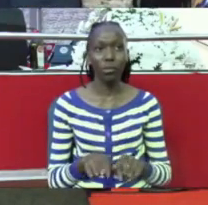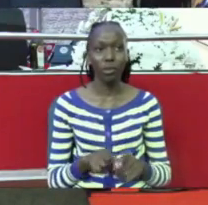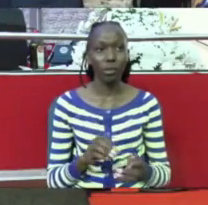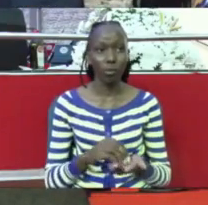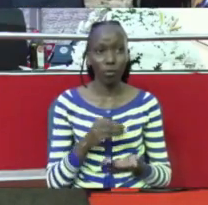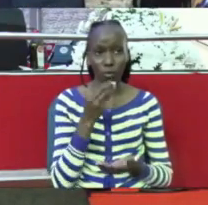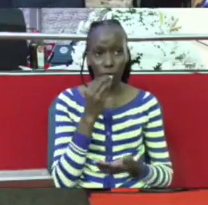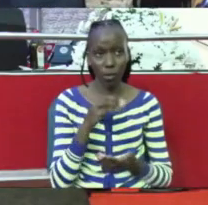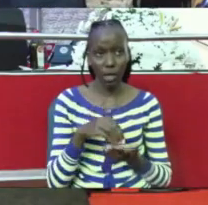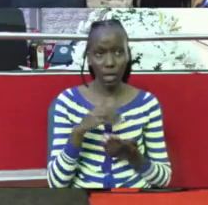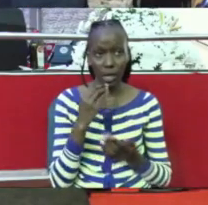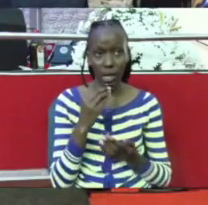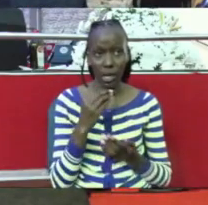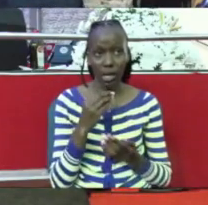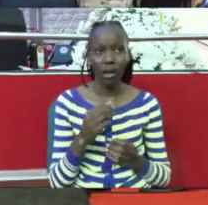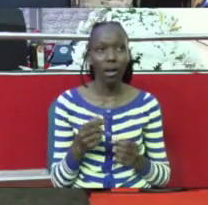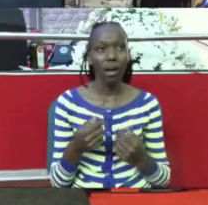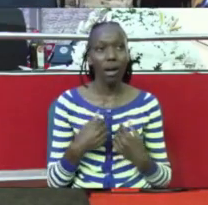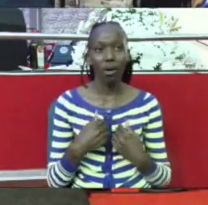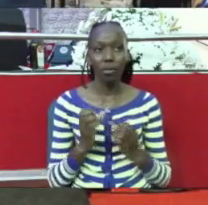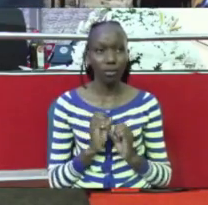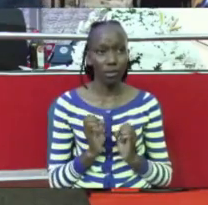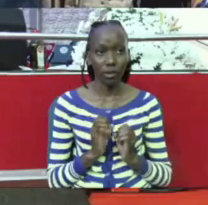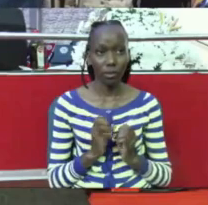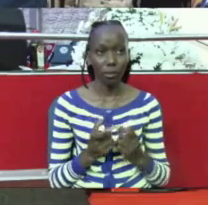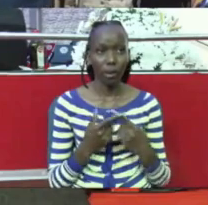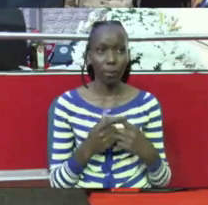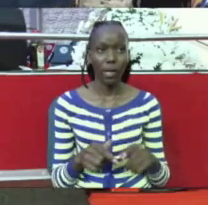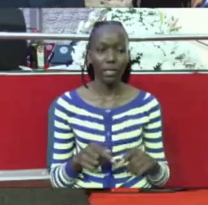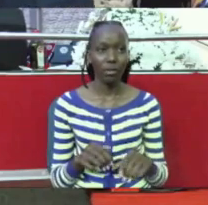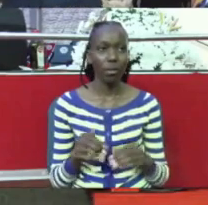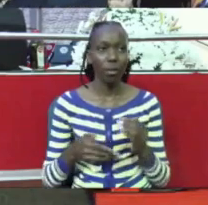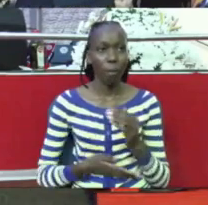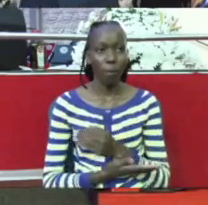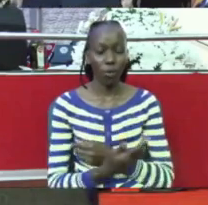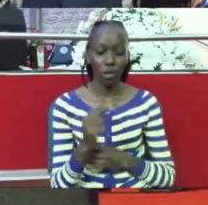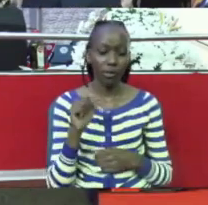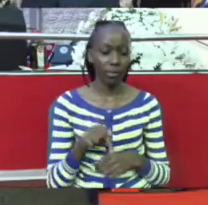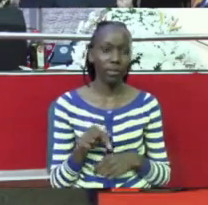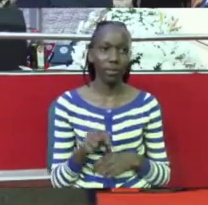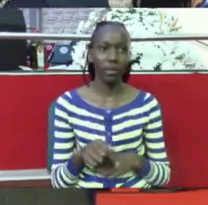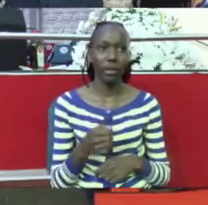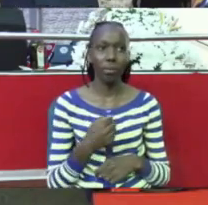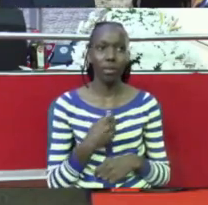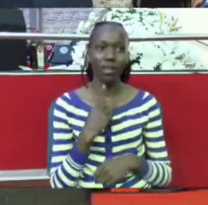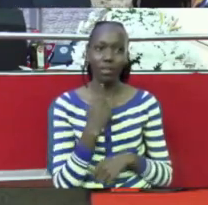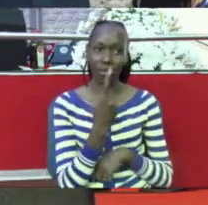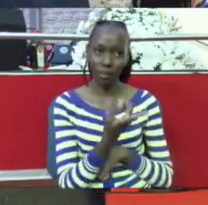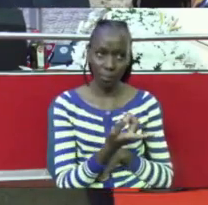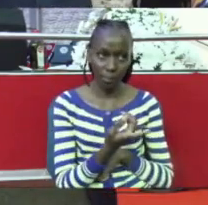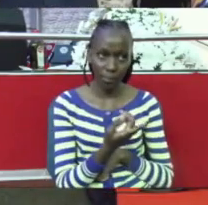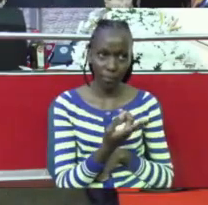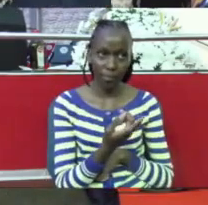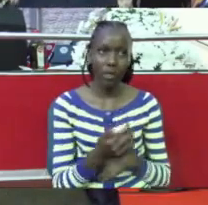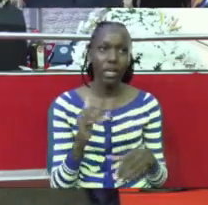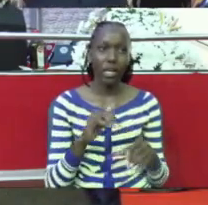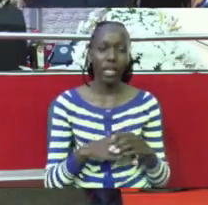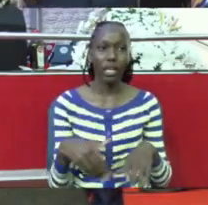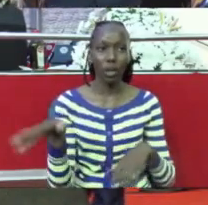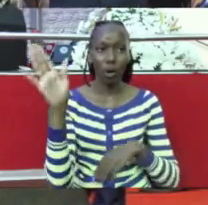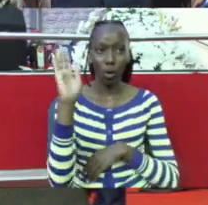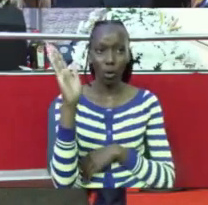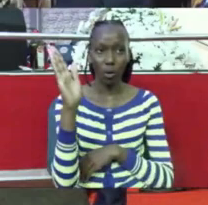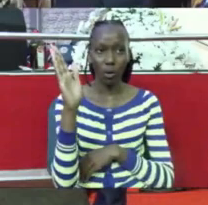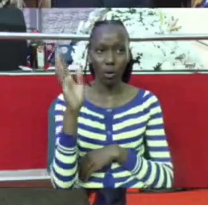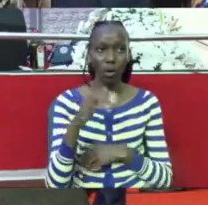kuambia asubuhi ya leo. There is a solution in God. Kuna suluhisho kwa Mungu. There is a provision from God. Kuna upeanaji kutoka kwa Mungu.